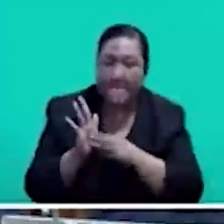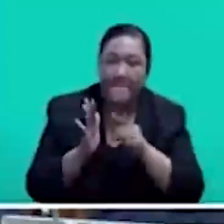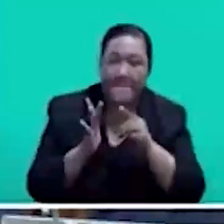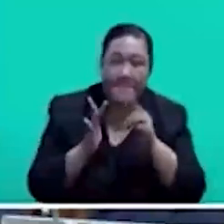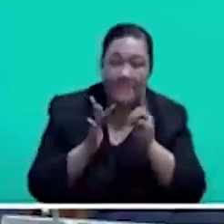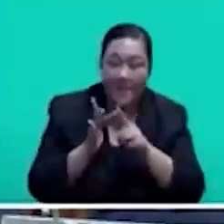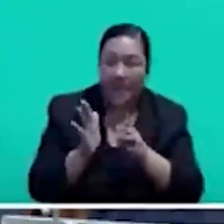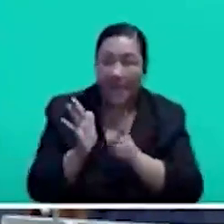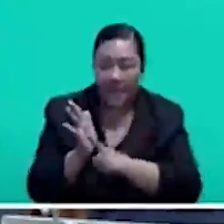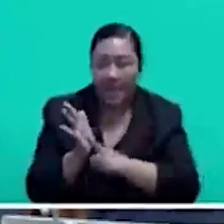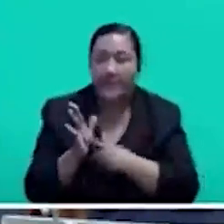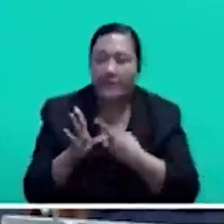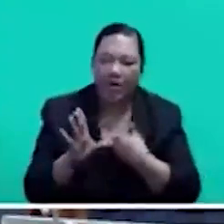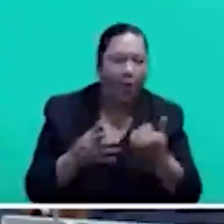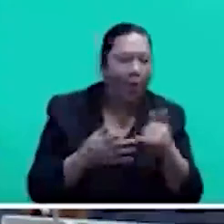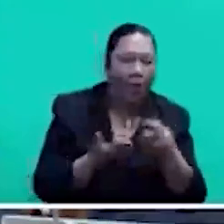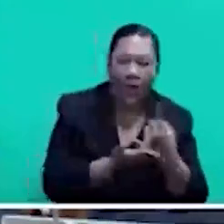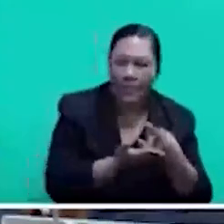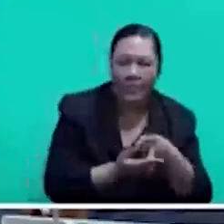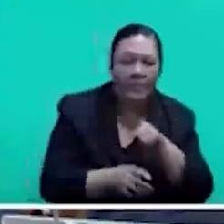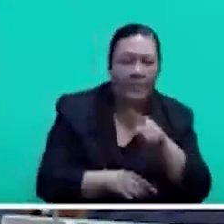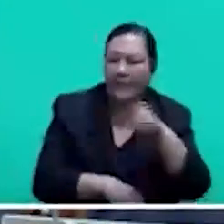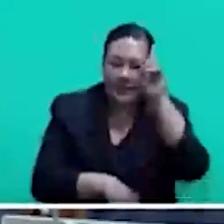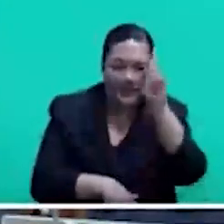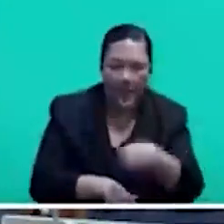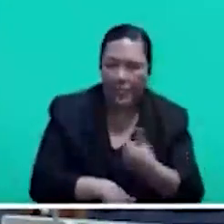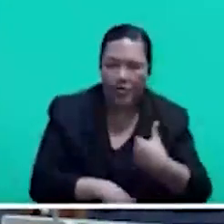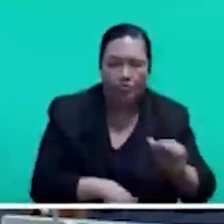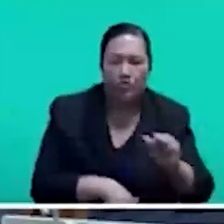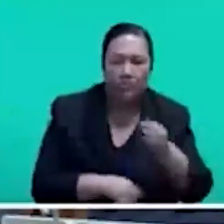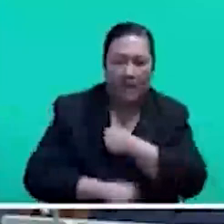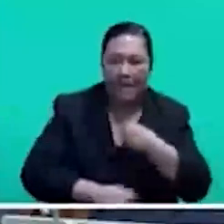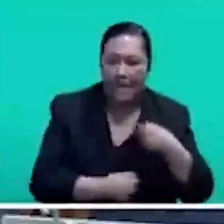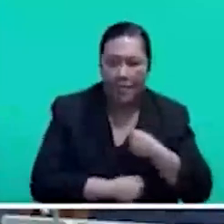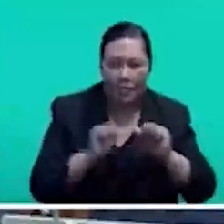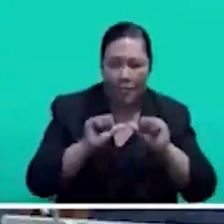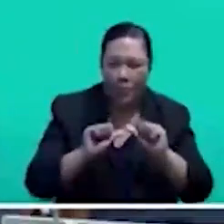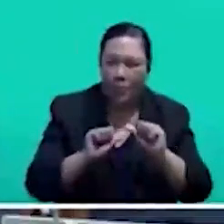why the judiciary is the third arm of the state, Honourable Speaker. It is here,